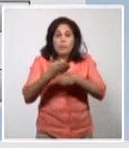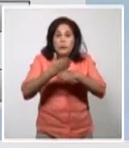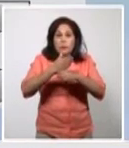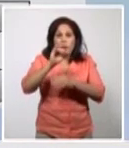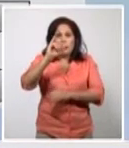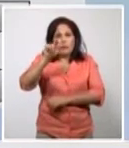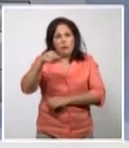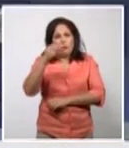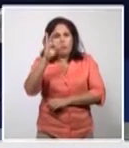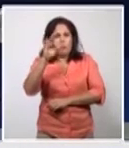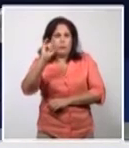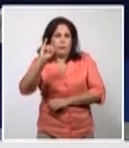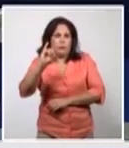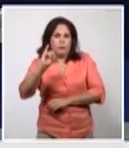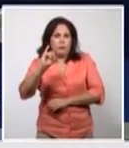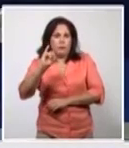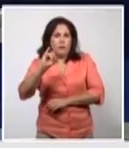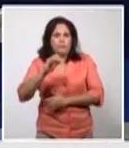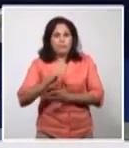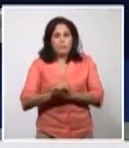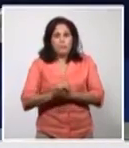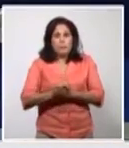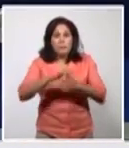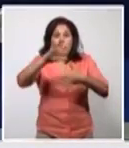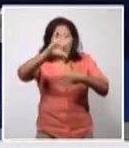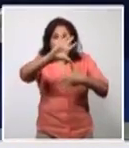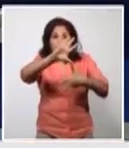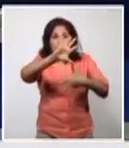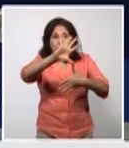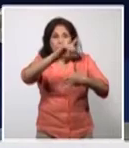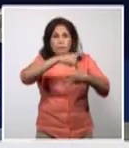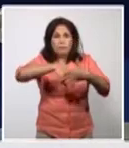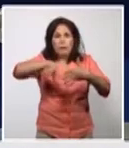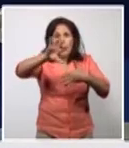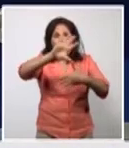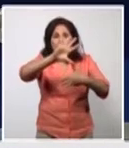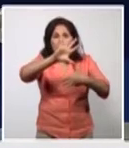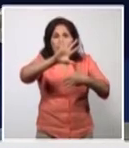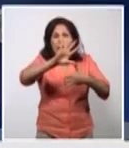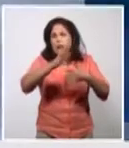6.86. The region of the Americas already represents